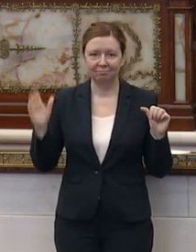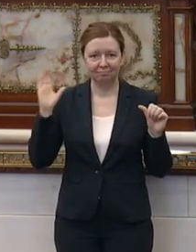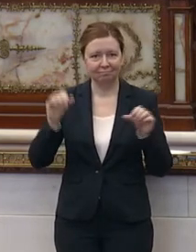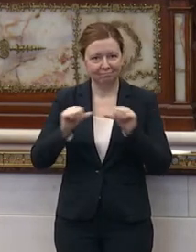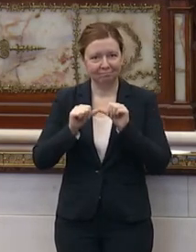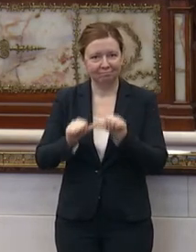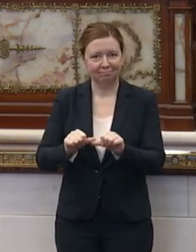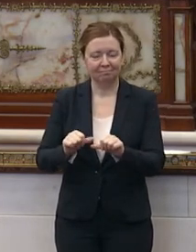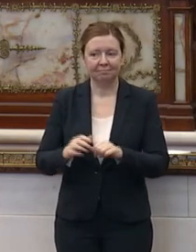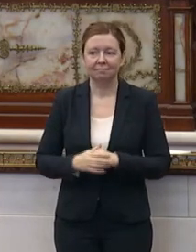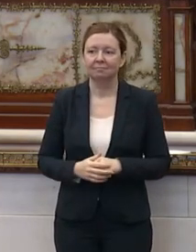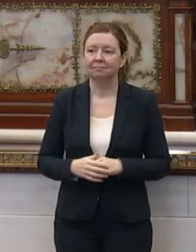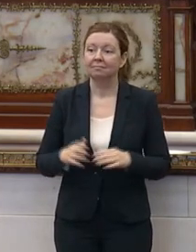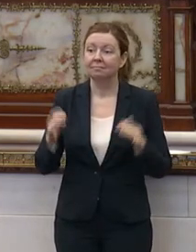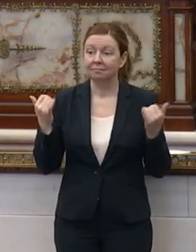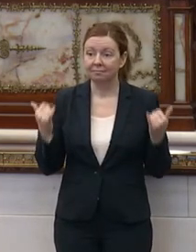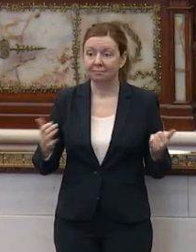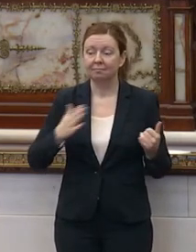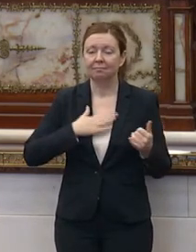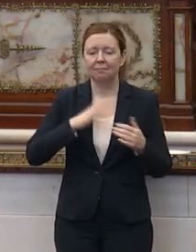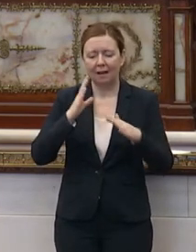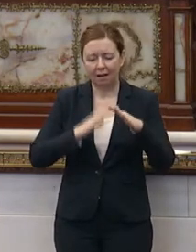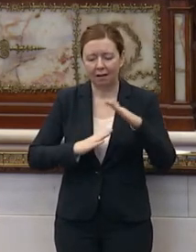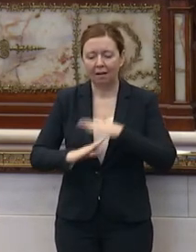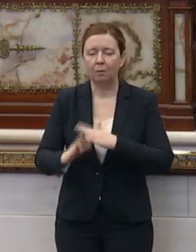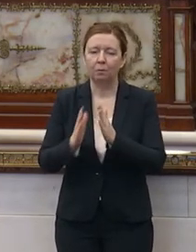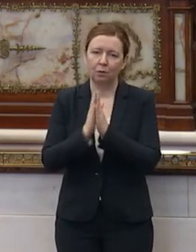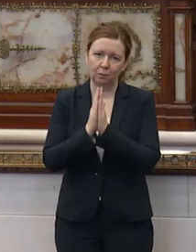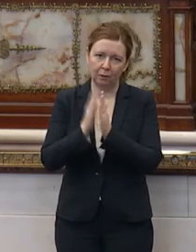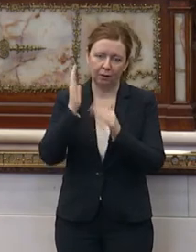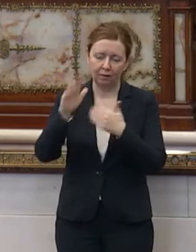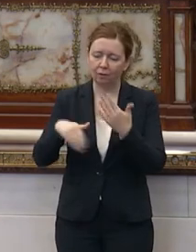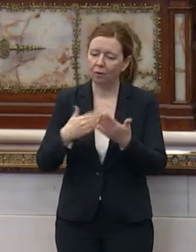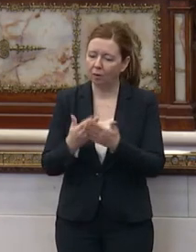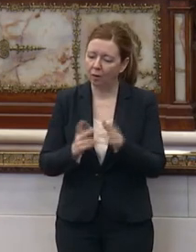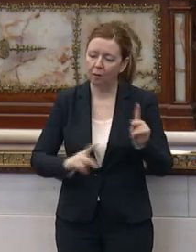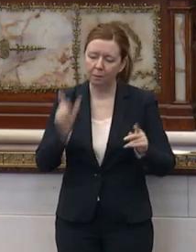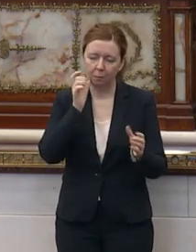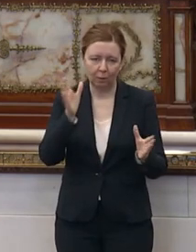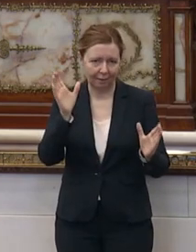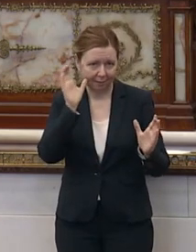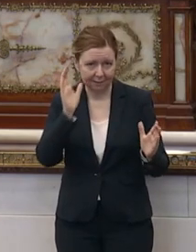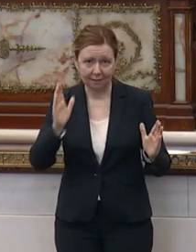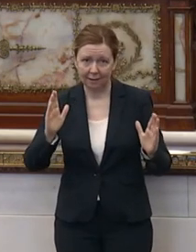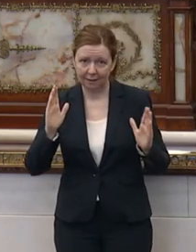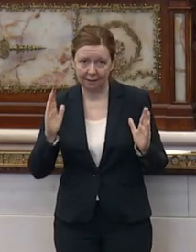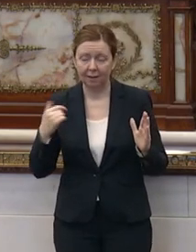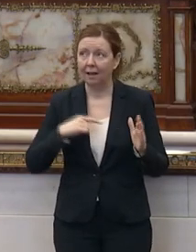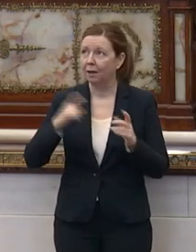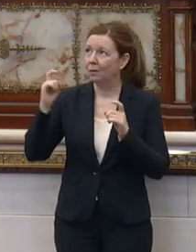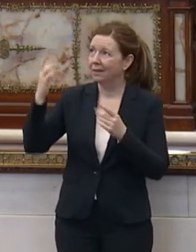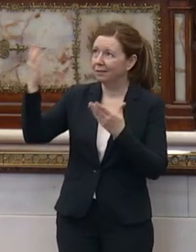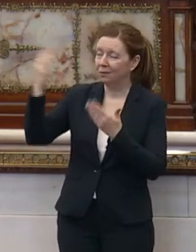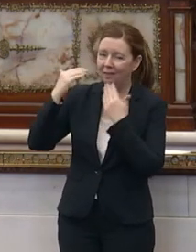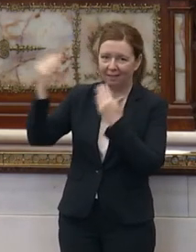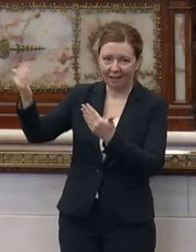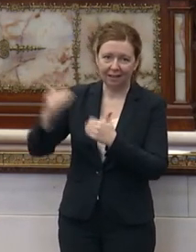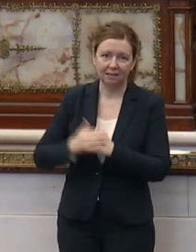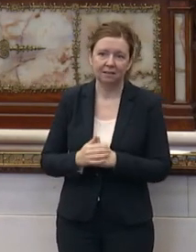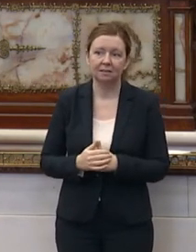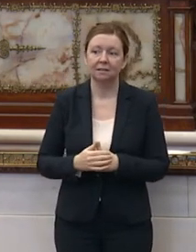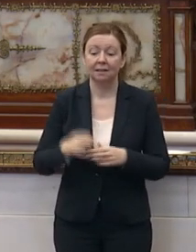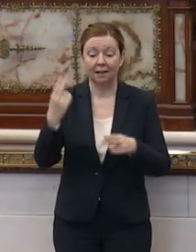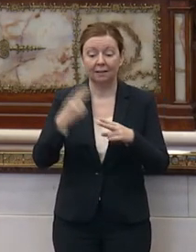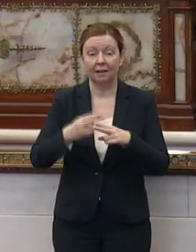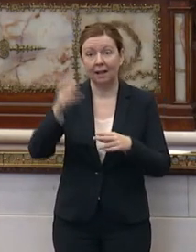vain. This is my humble prayer for all who are listening, and we give you thanks. In